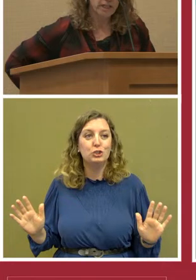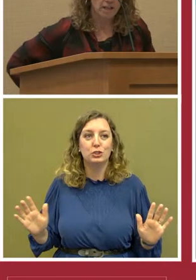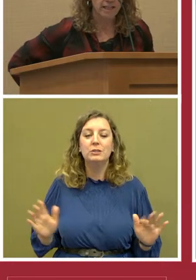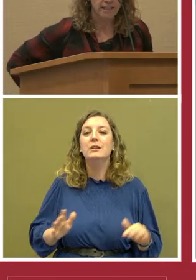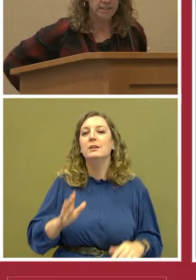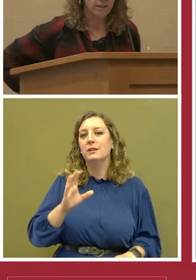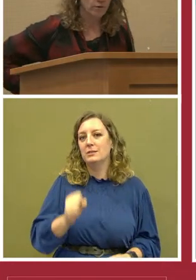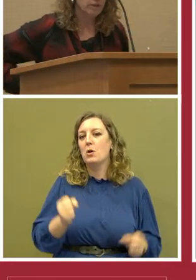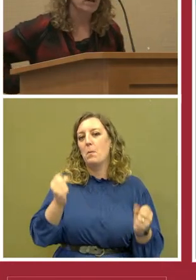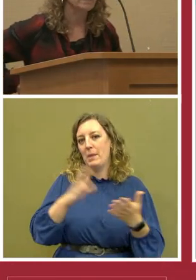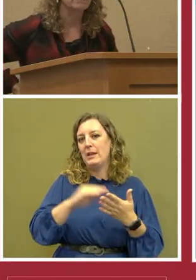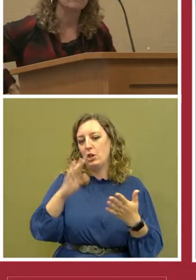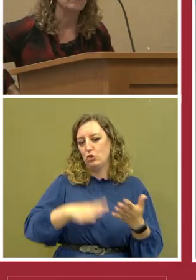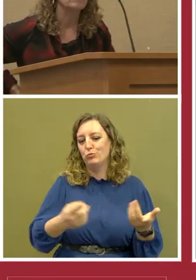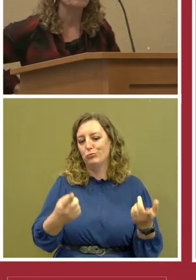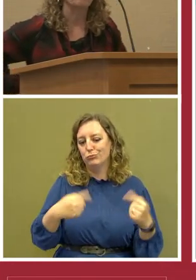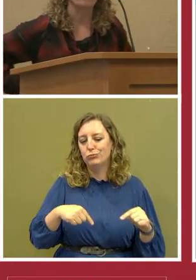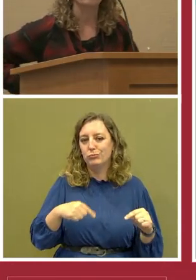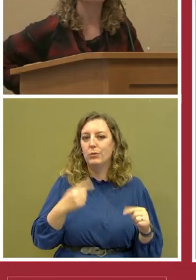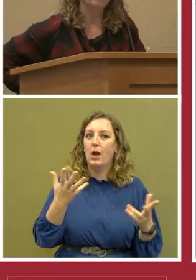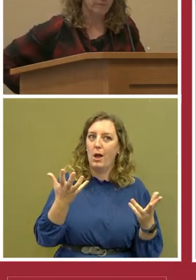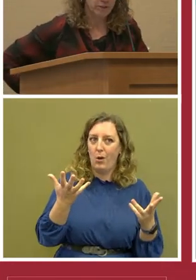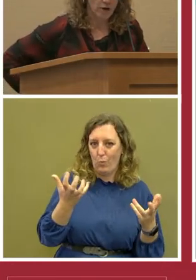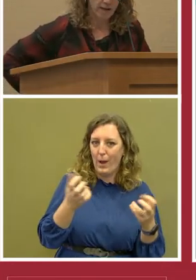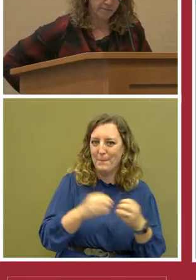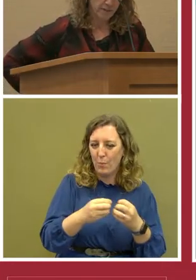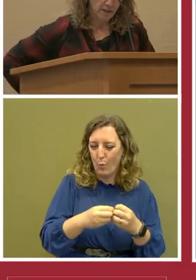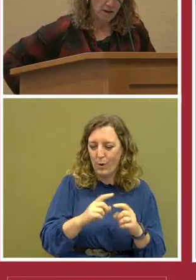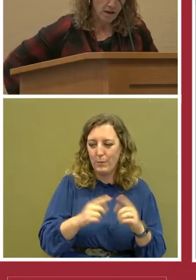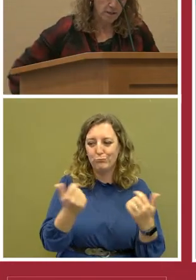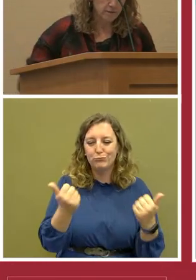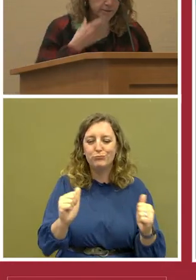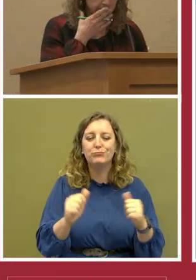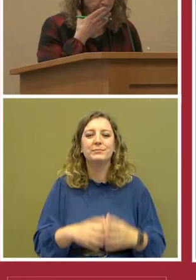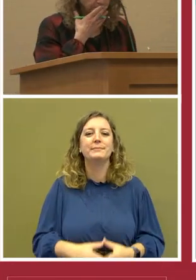we do get a lot of kids in there, and we always want more, but we try.